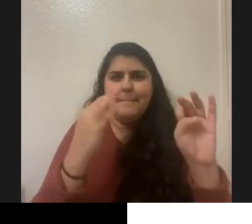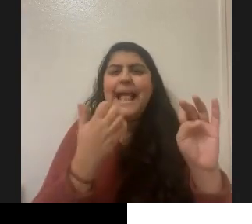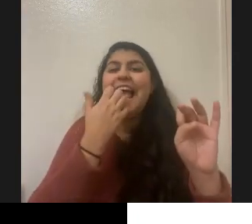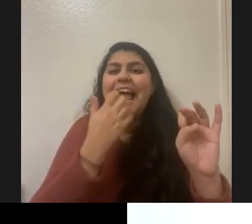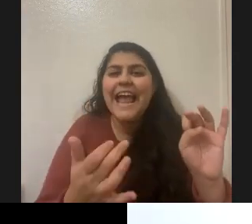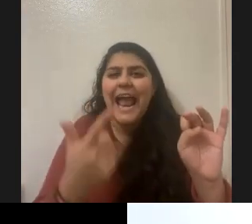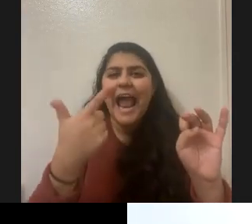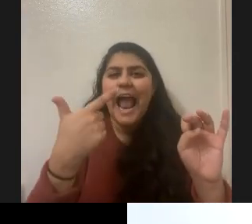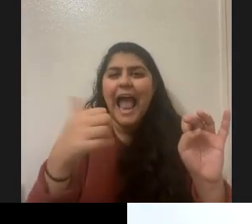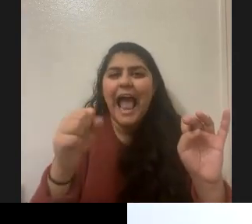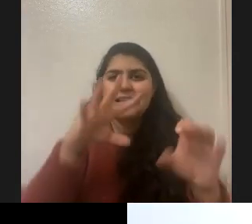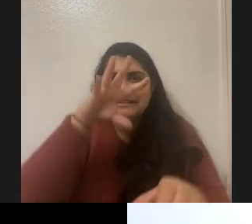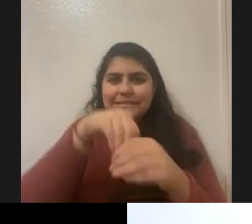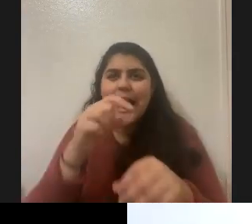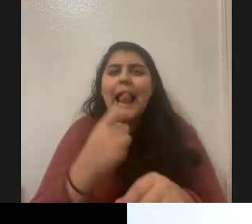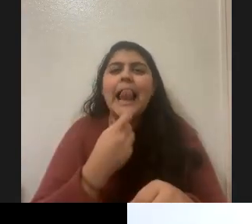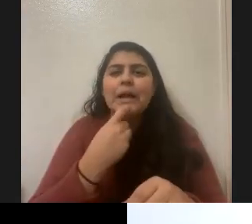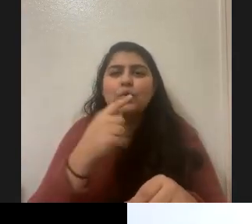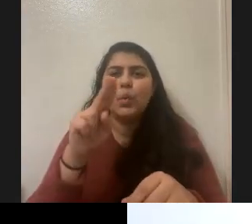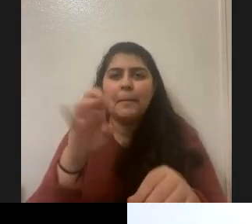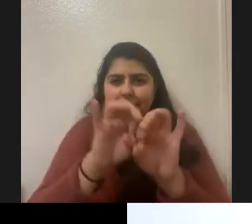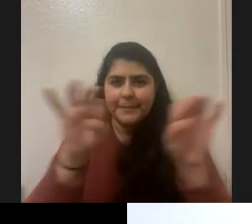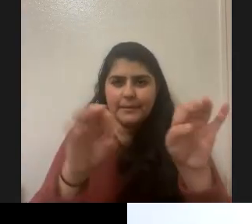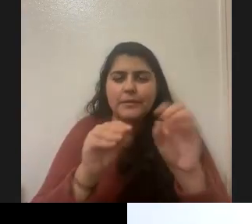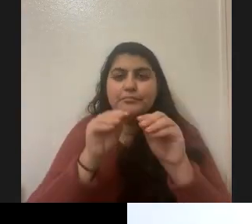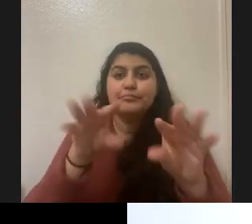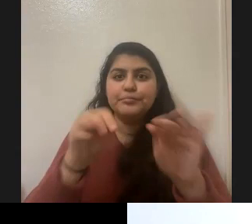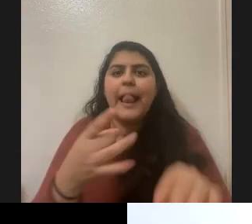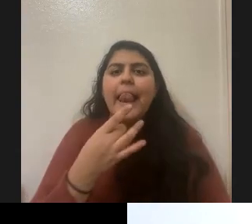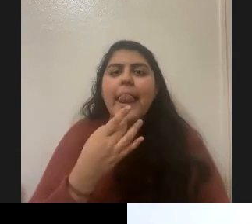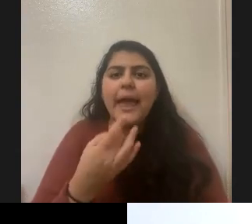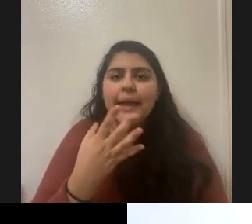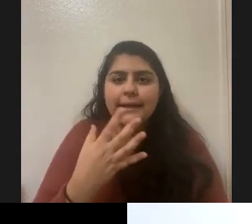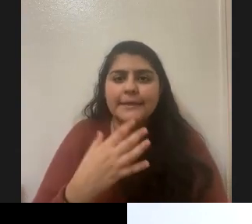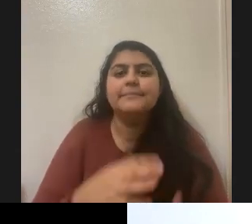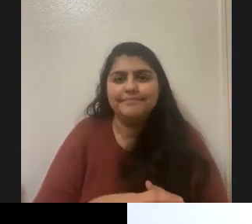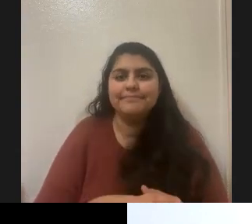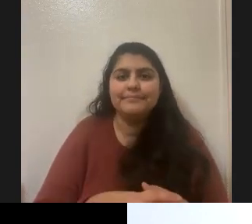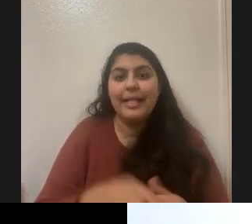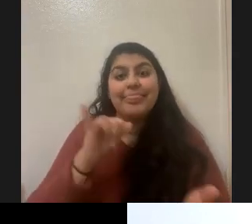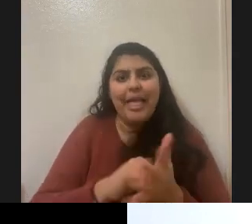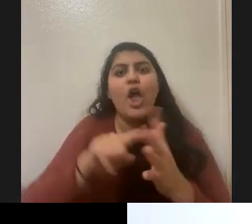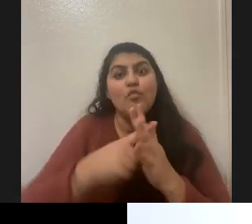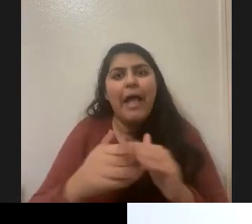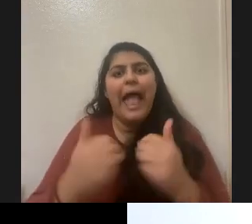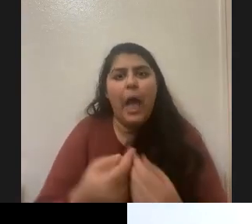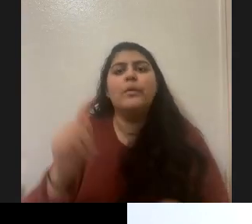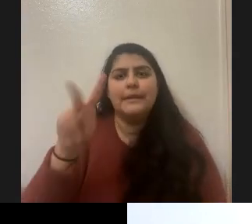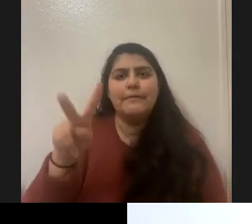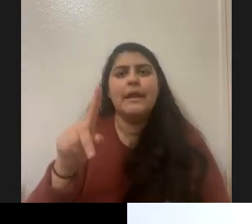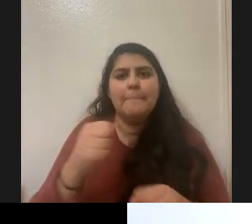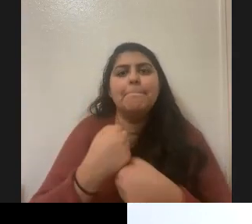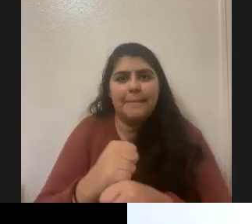gas inside those little glass tubes to emit light and stuff. So that was actually originally how the TV was made, was using